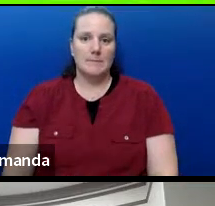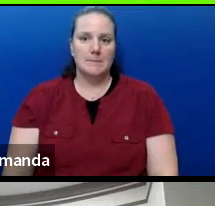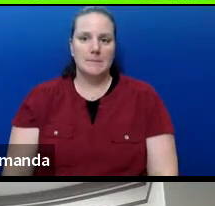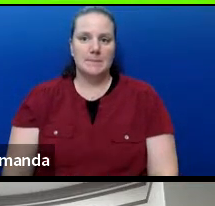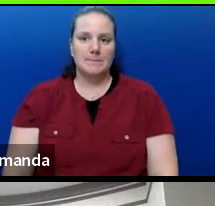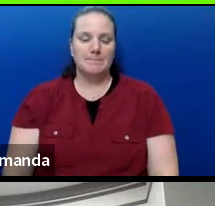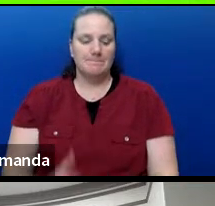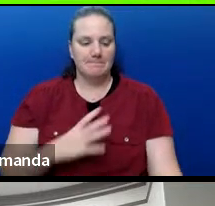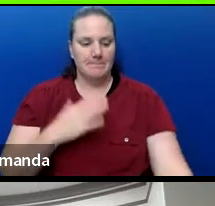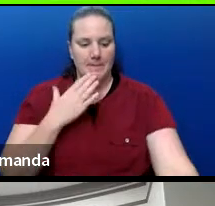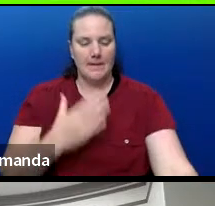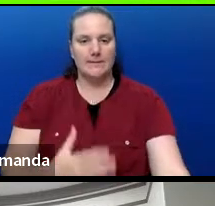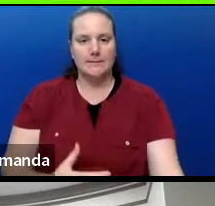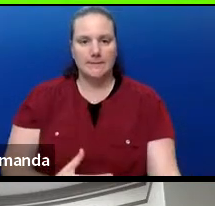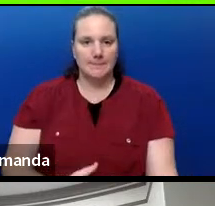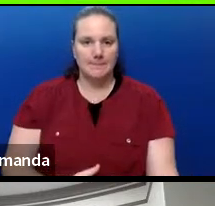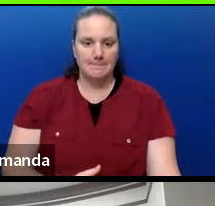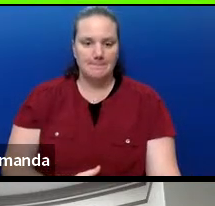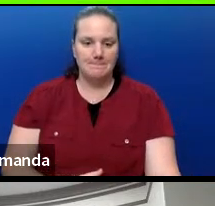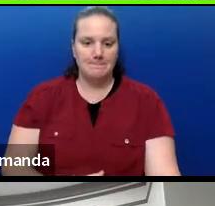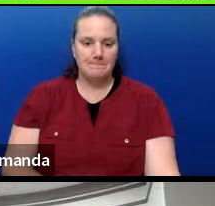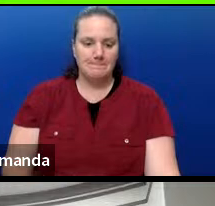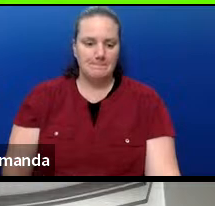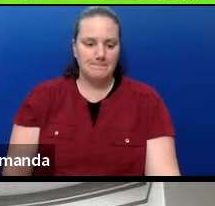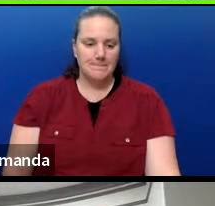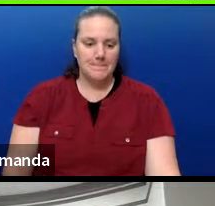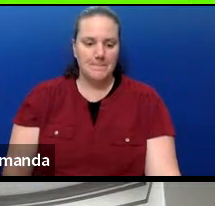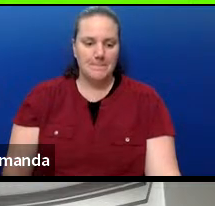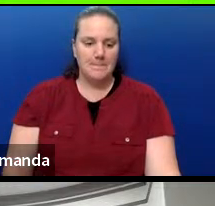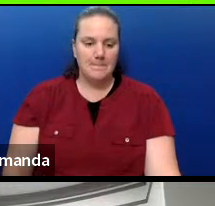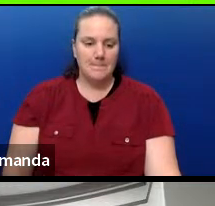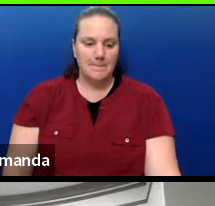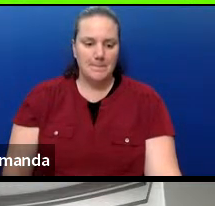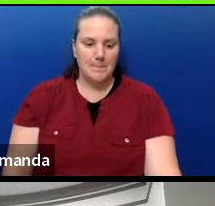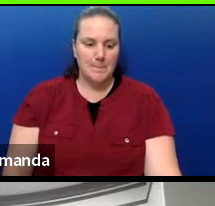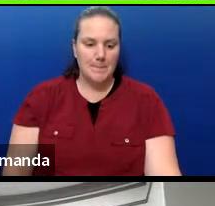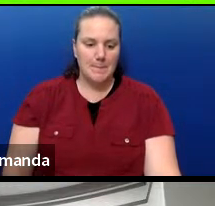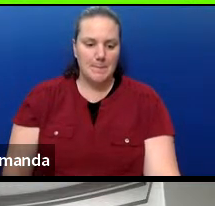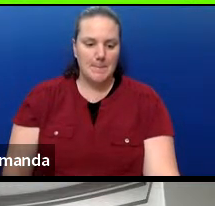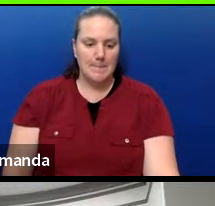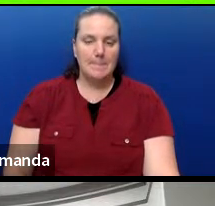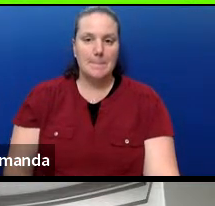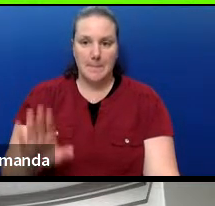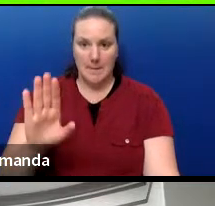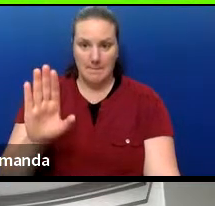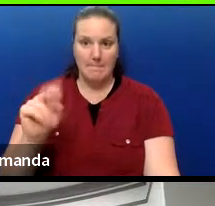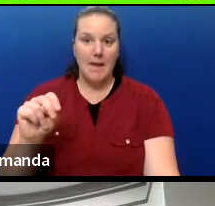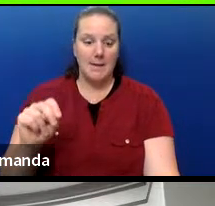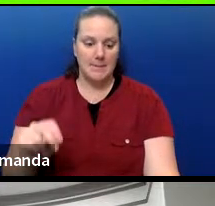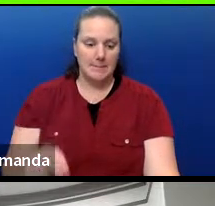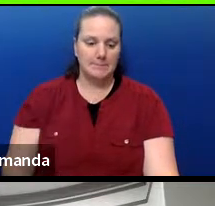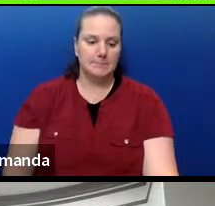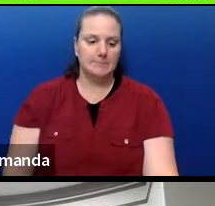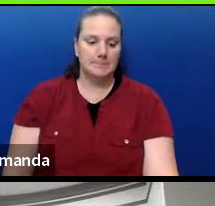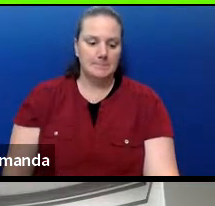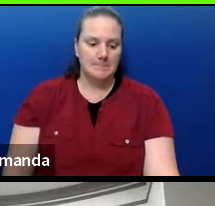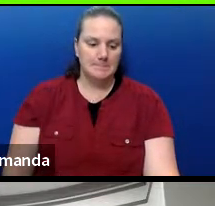Thanks, Vicky. Let's go to, I think it was Ben was next, and then we'll go to